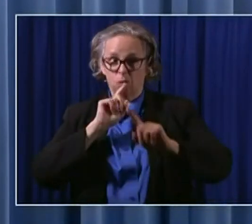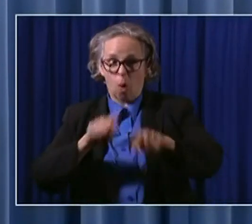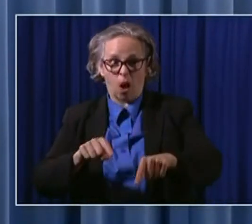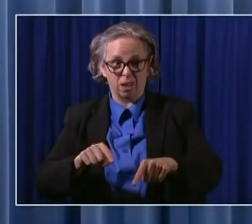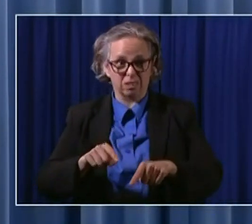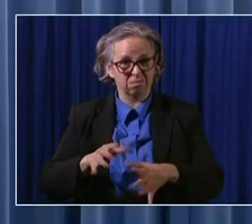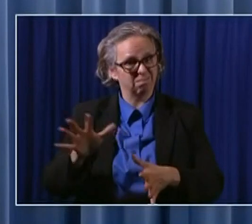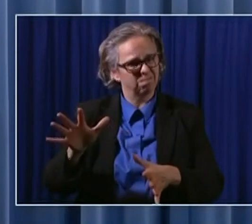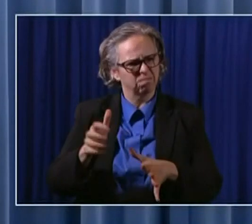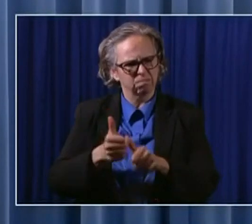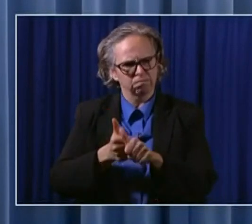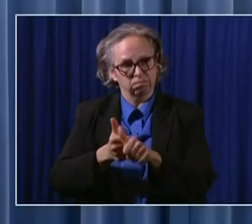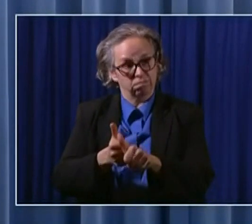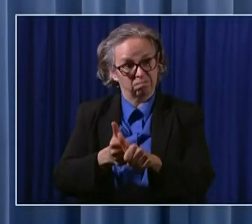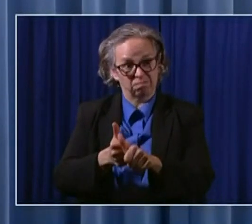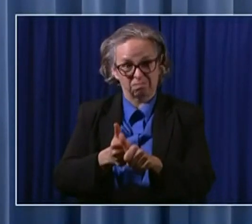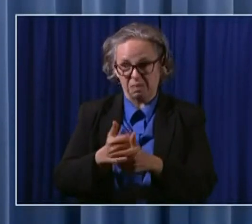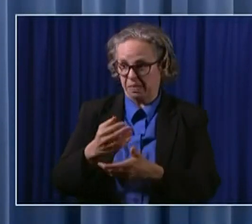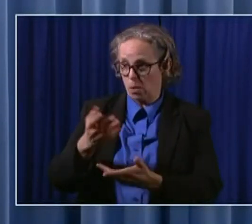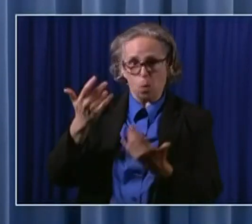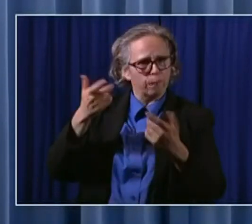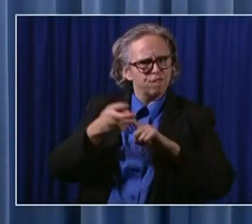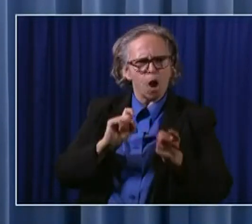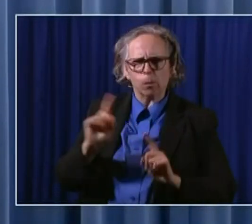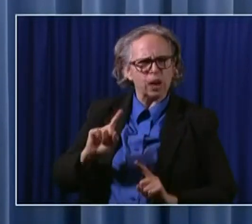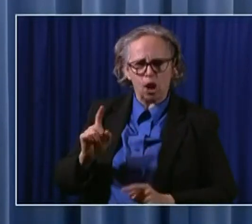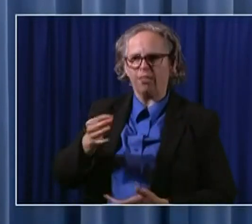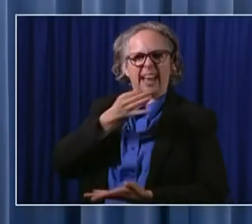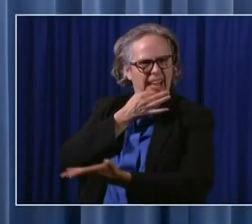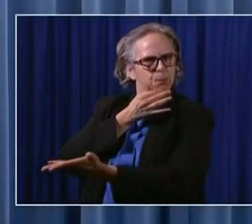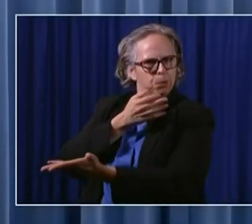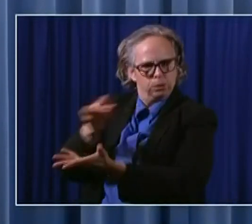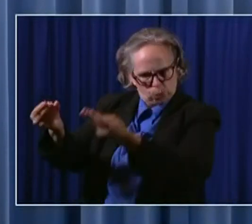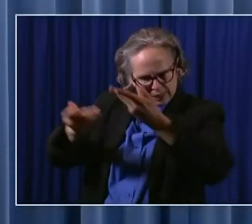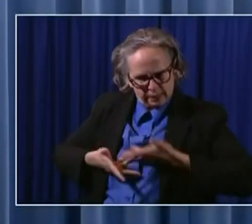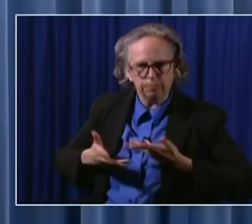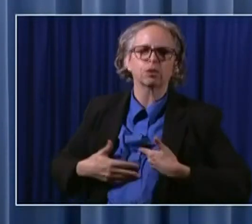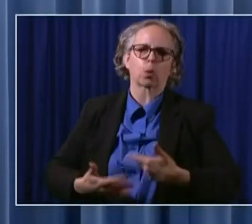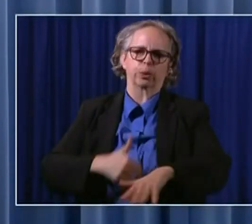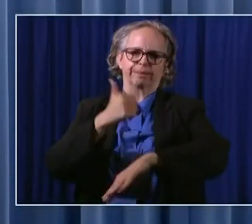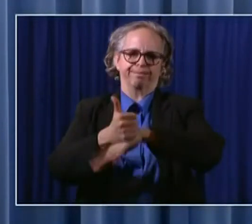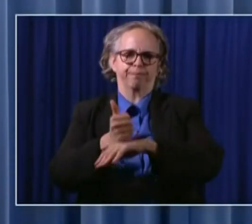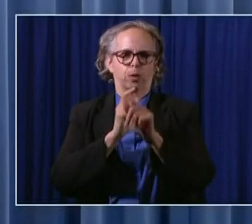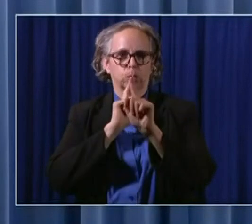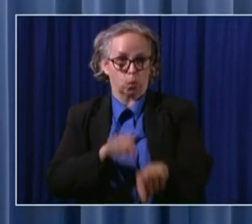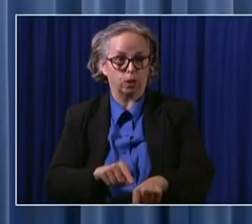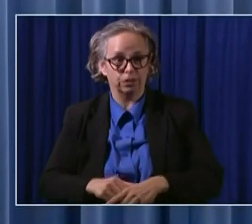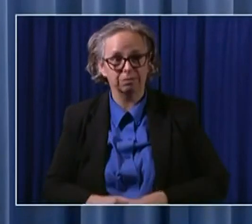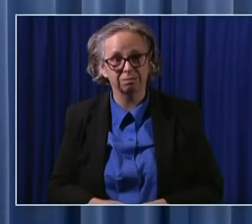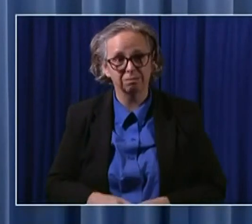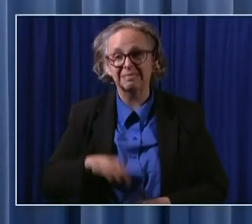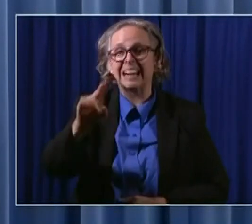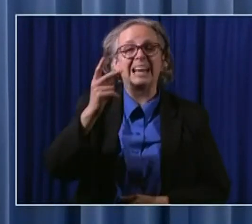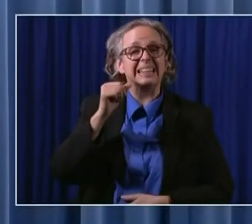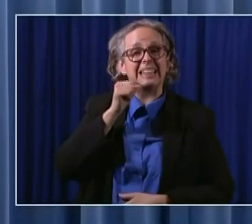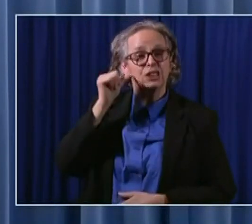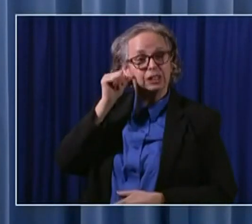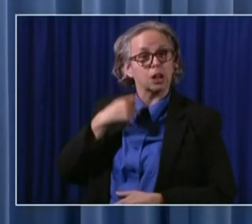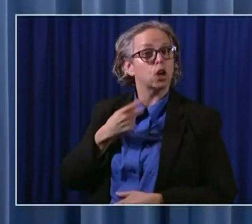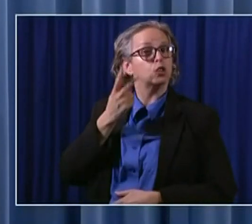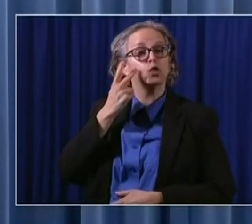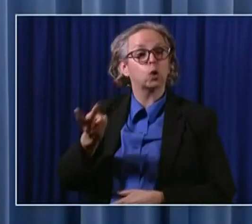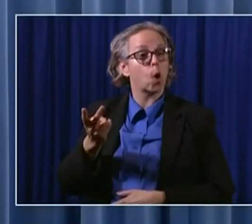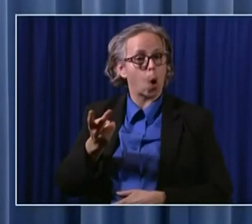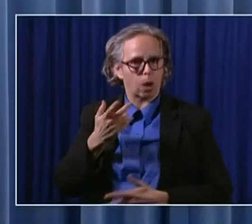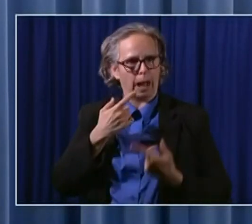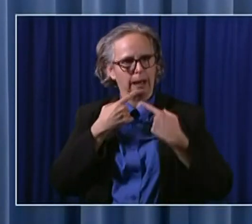all saw experts that issued a statement yesterday about the importance of wearing a